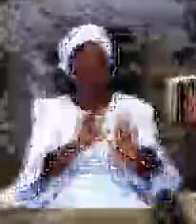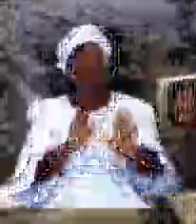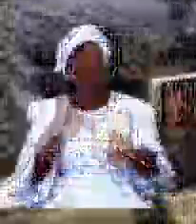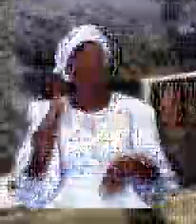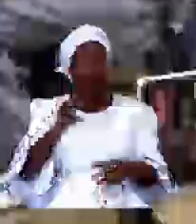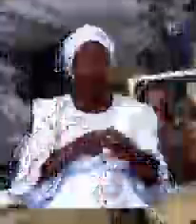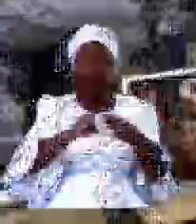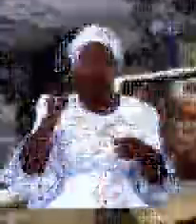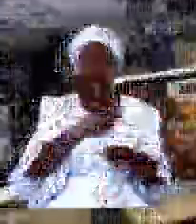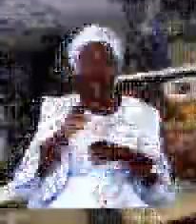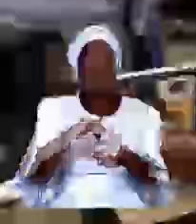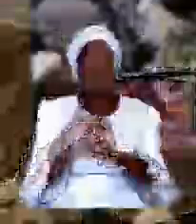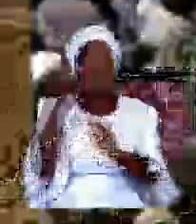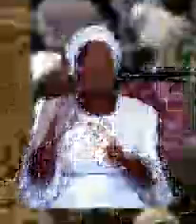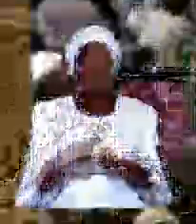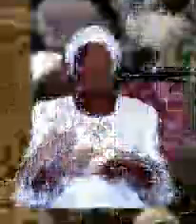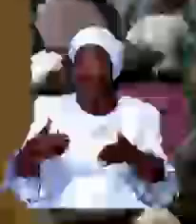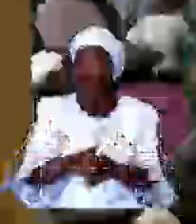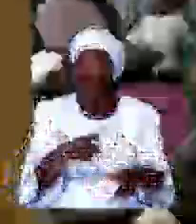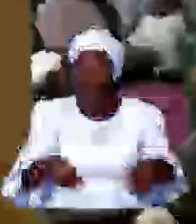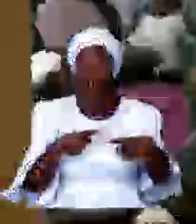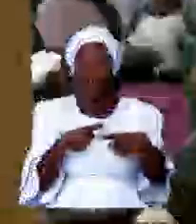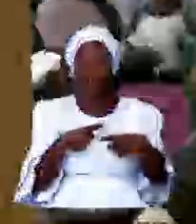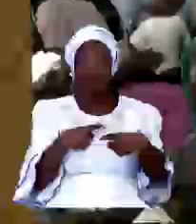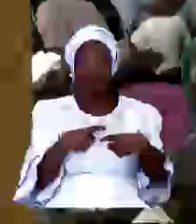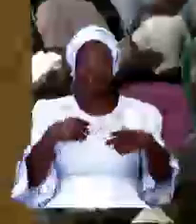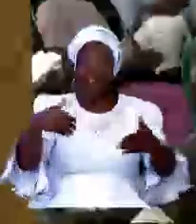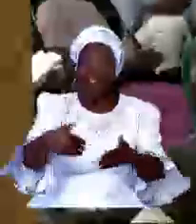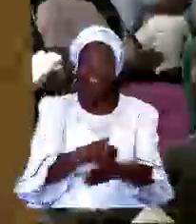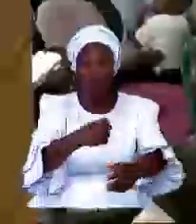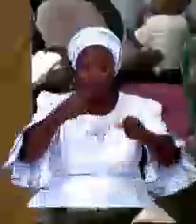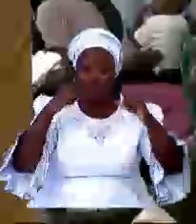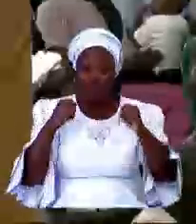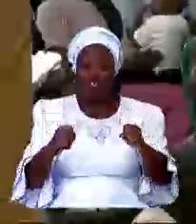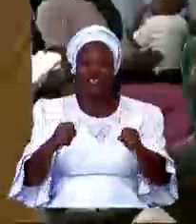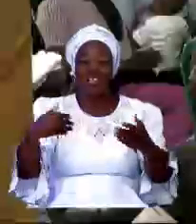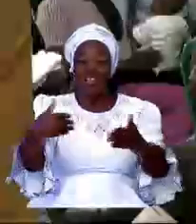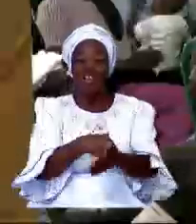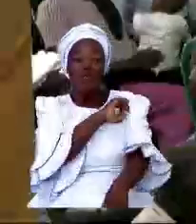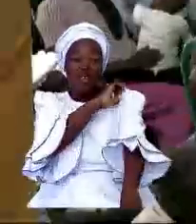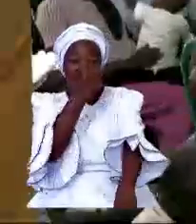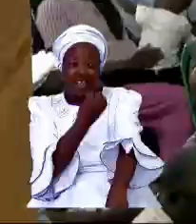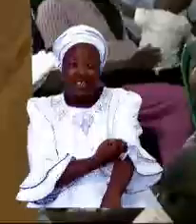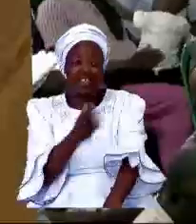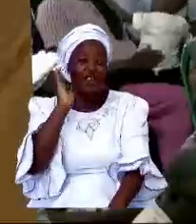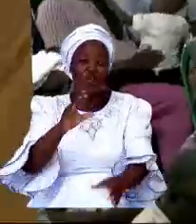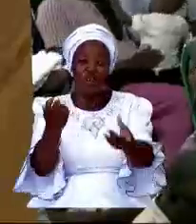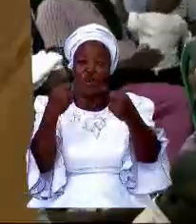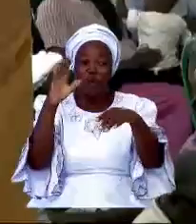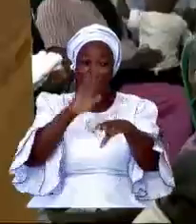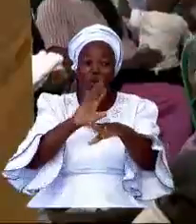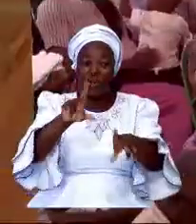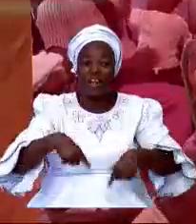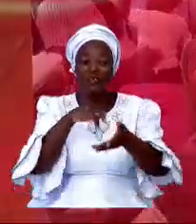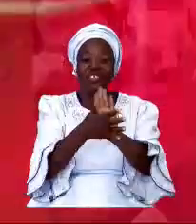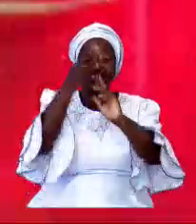Discouragement will vanish away. Fear will vanish away. New life, new